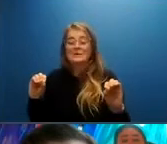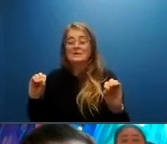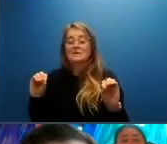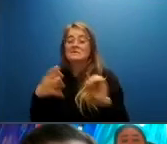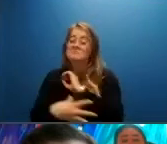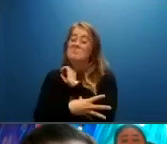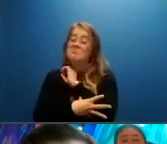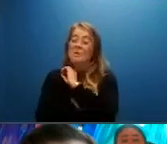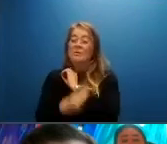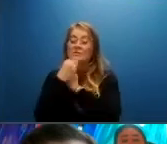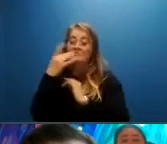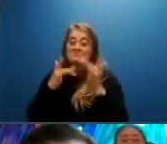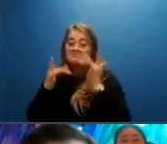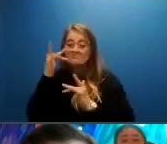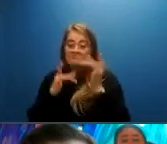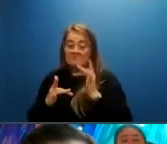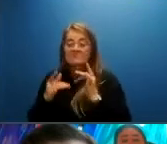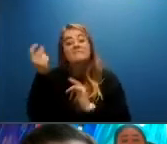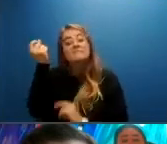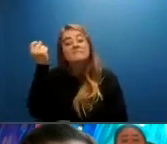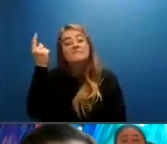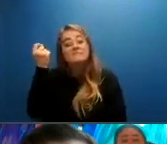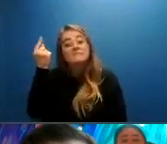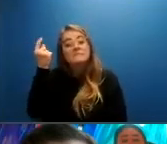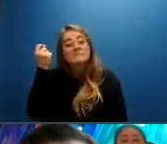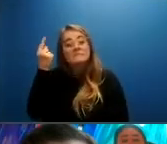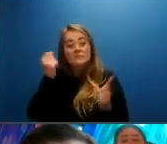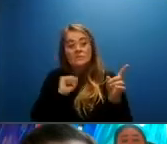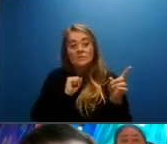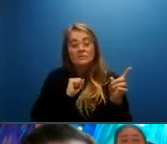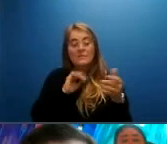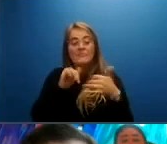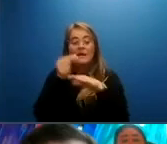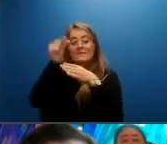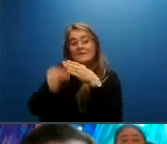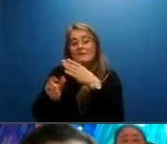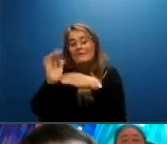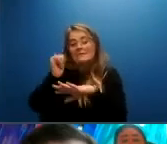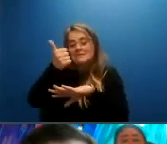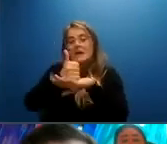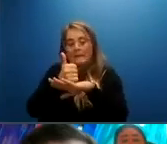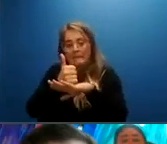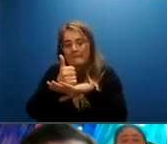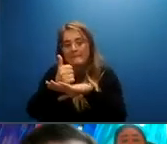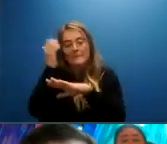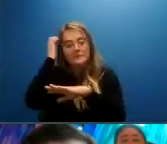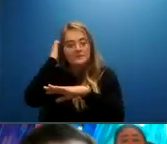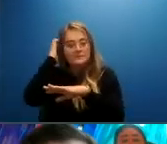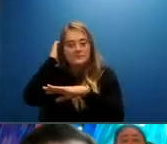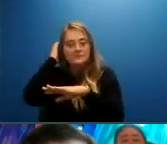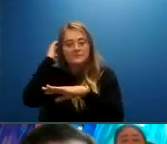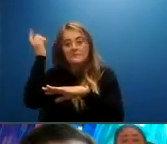poverty because of the way that the government had set up for our